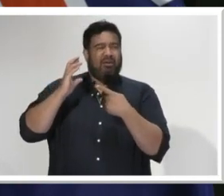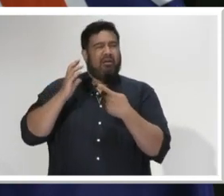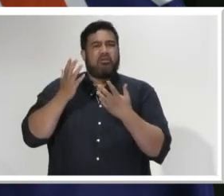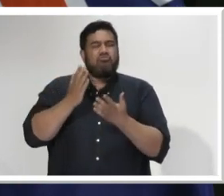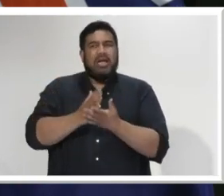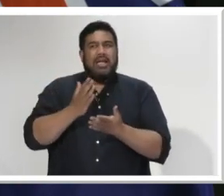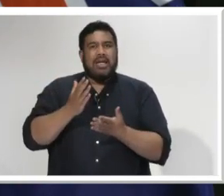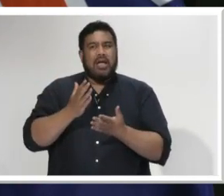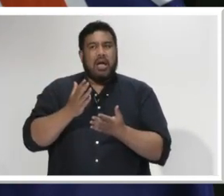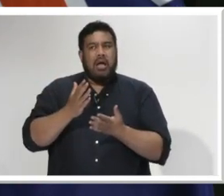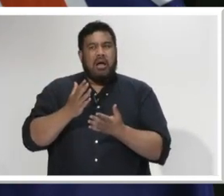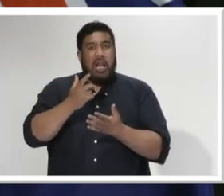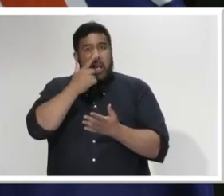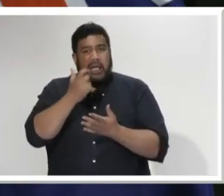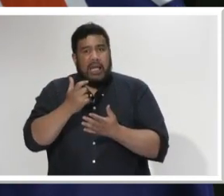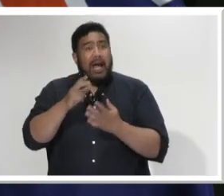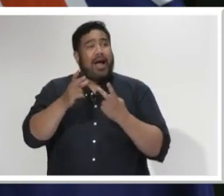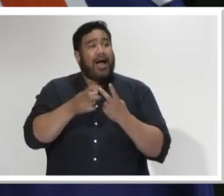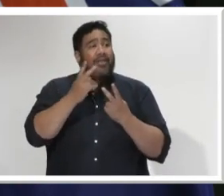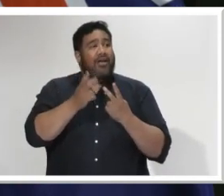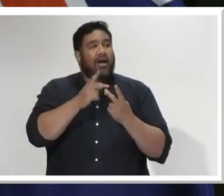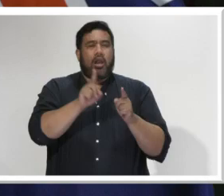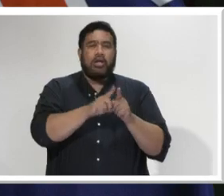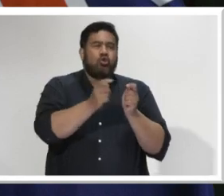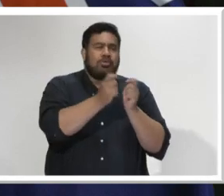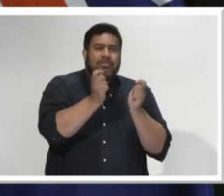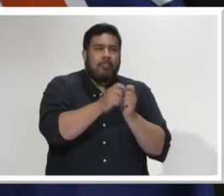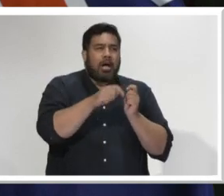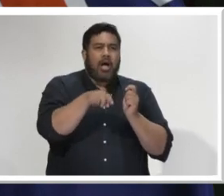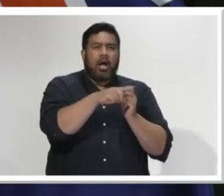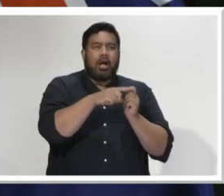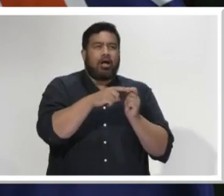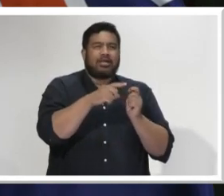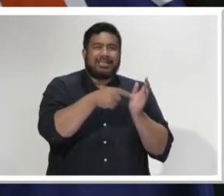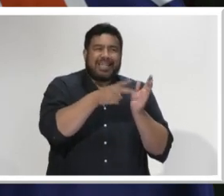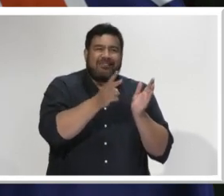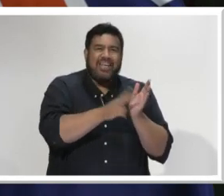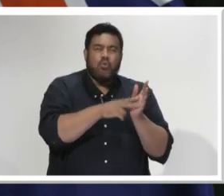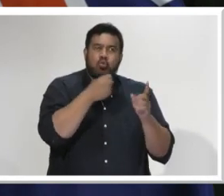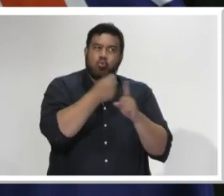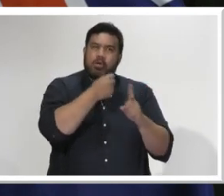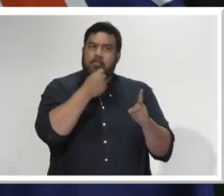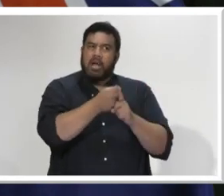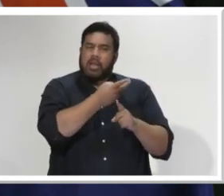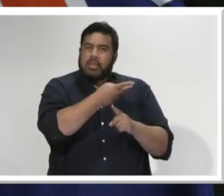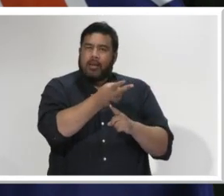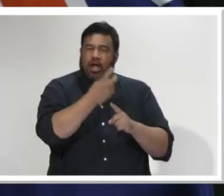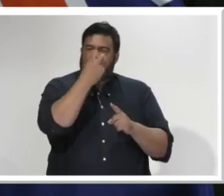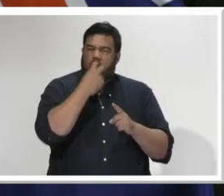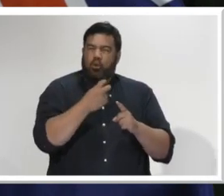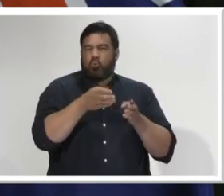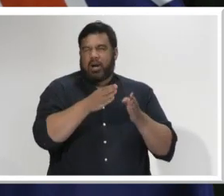of the positions that more traditional forms of print media and television, if we're using those old